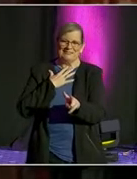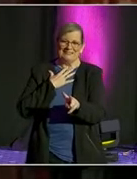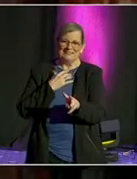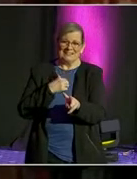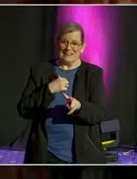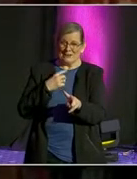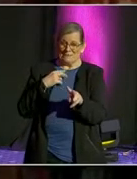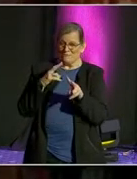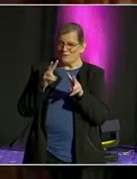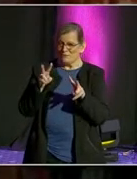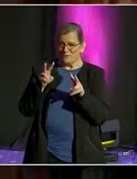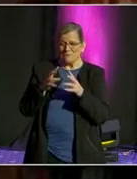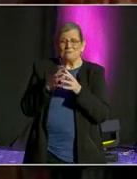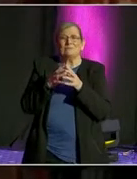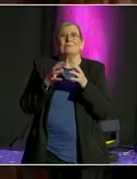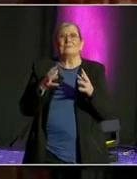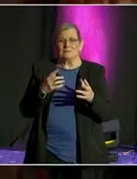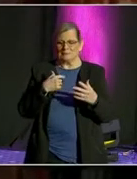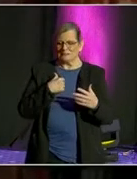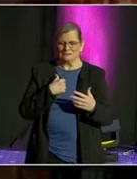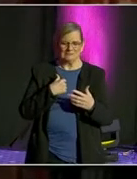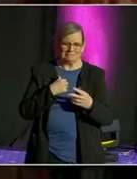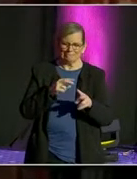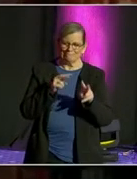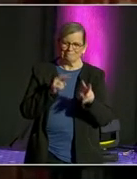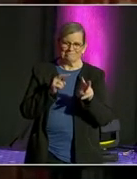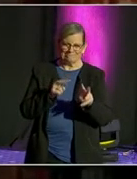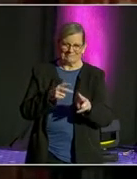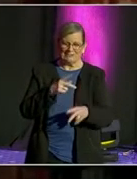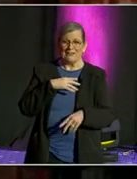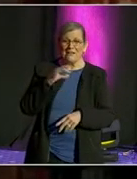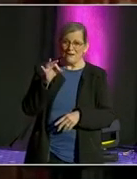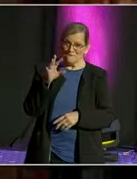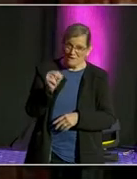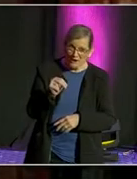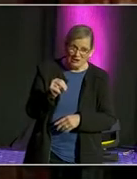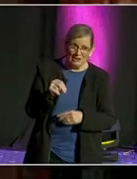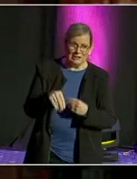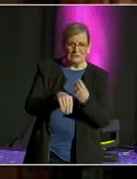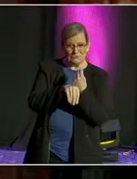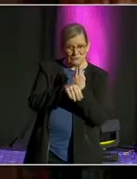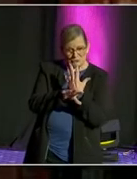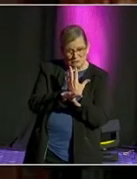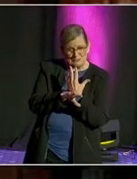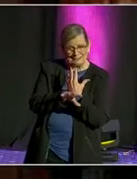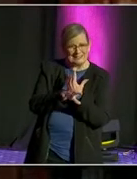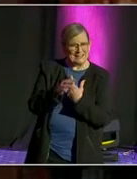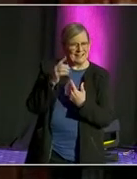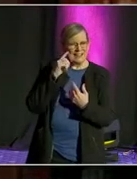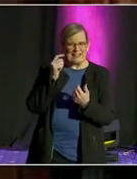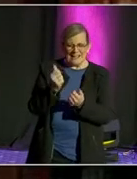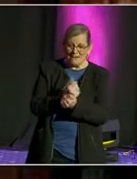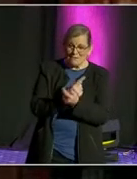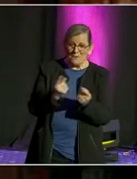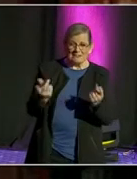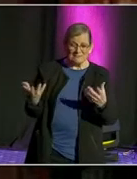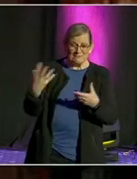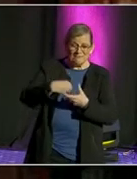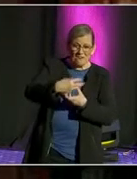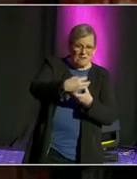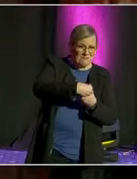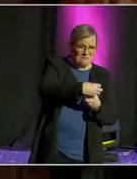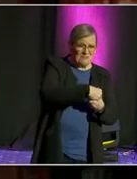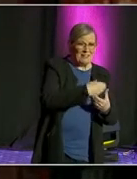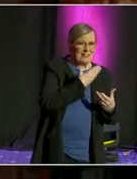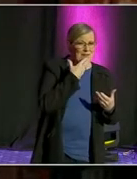forward to this year's festival. I thank everyone involved and my best wishes to you